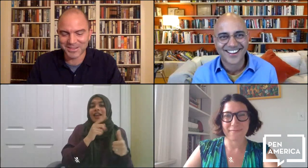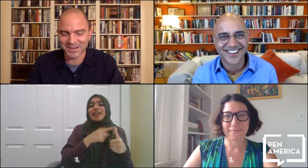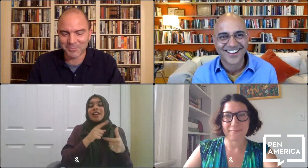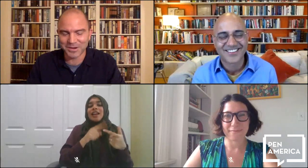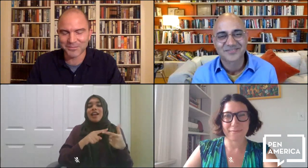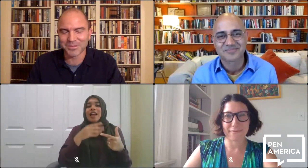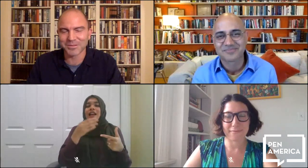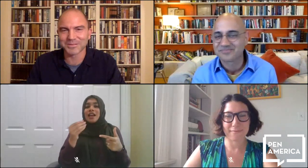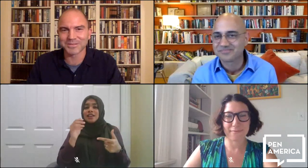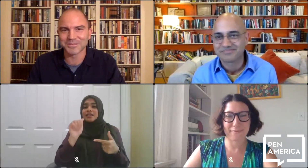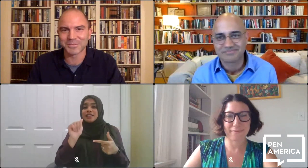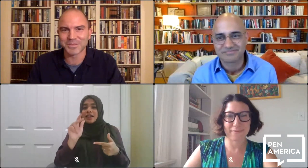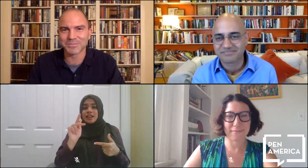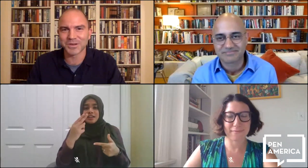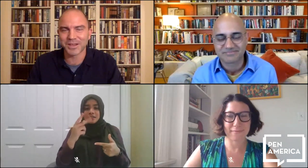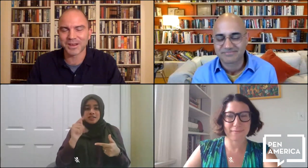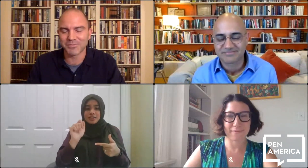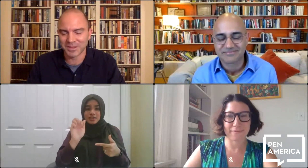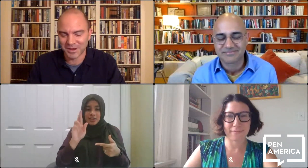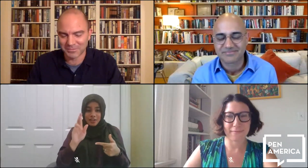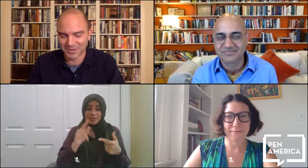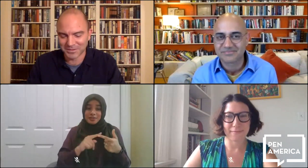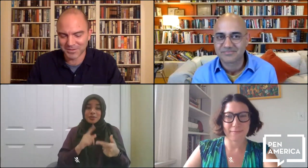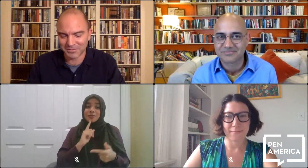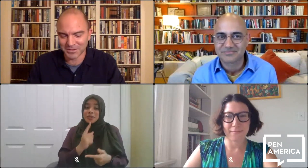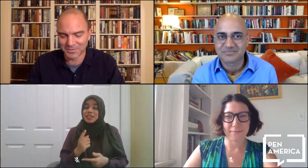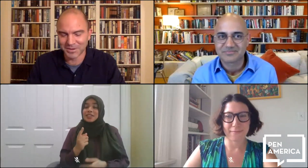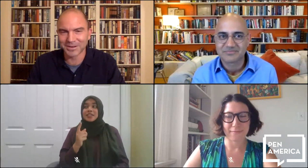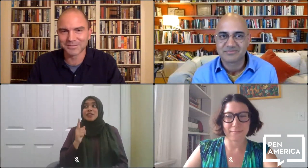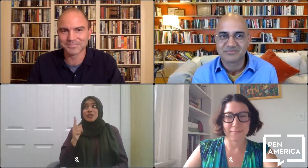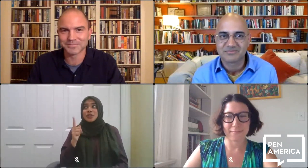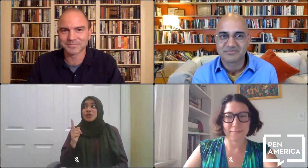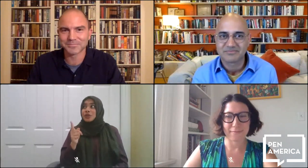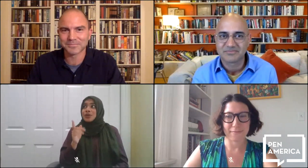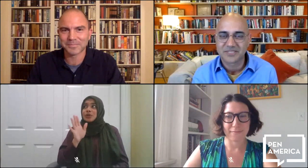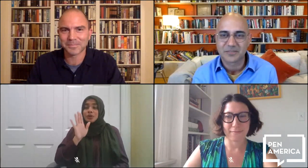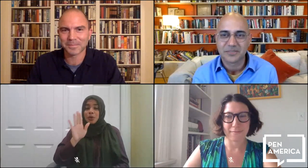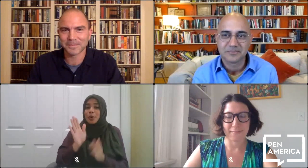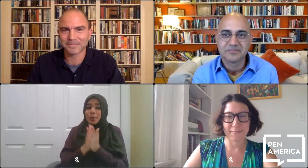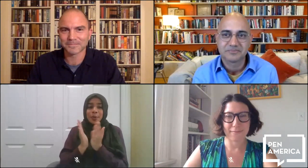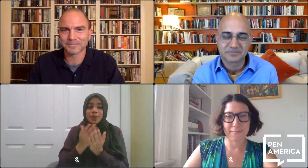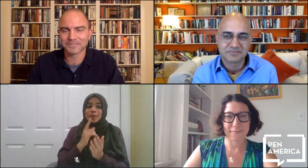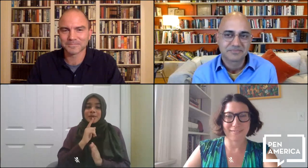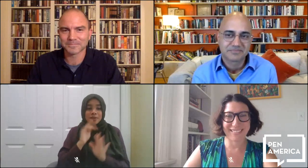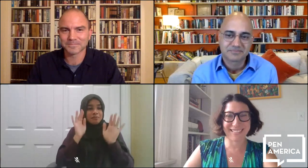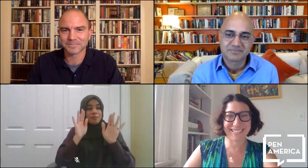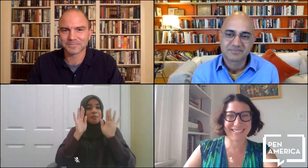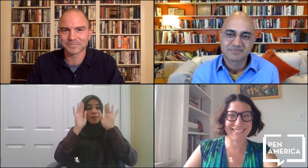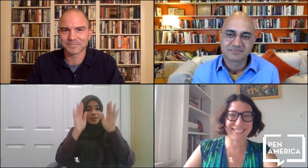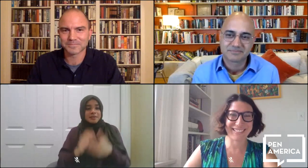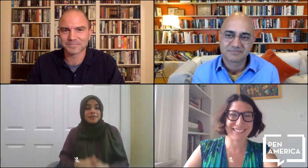that company with this book, Ayad. I really do mean it. Thank you.